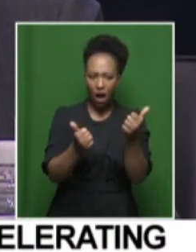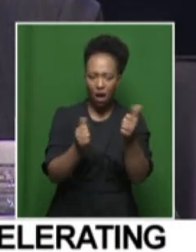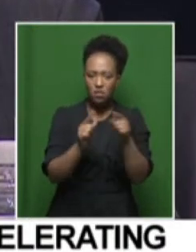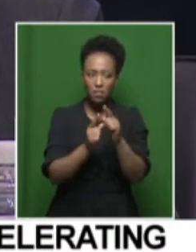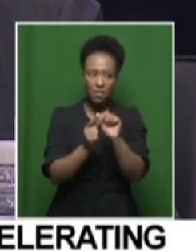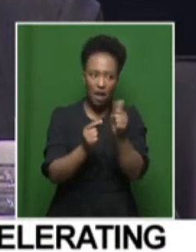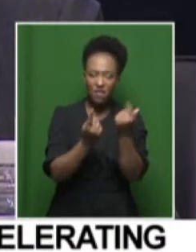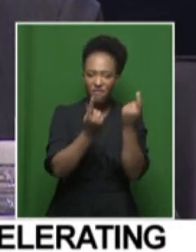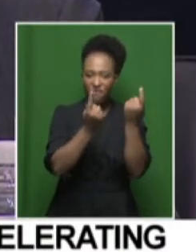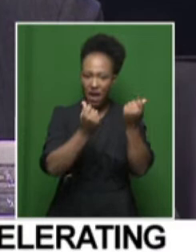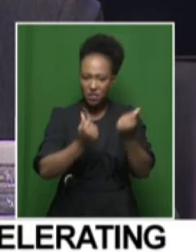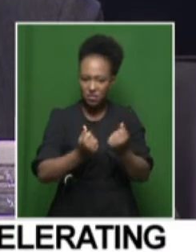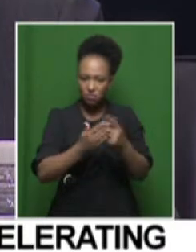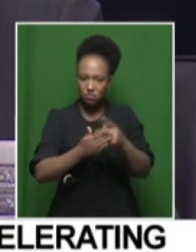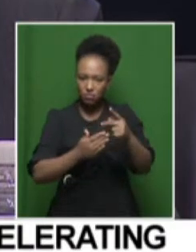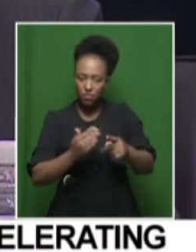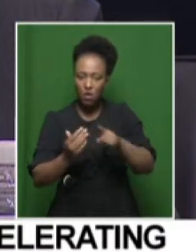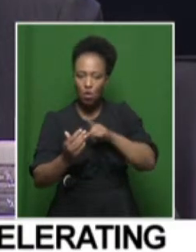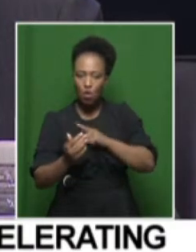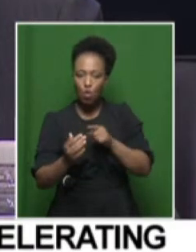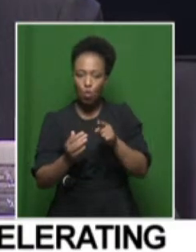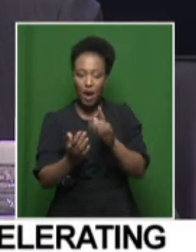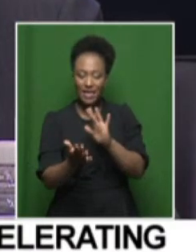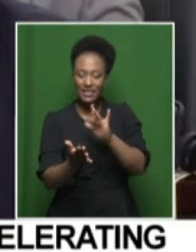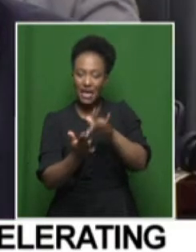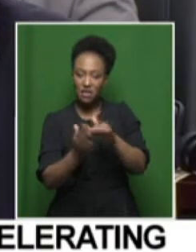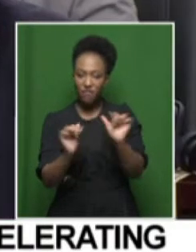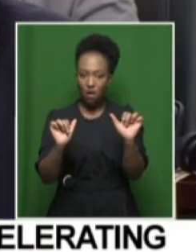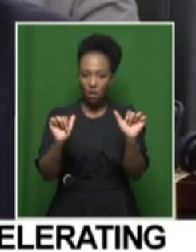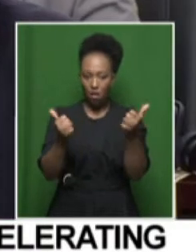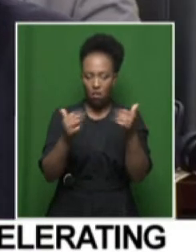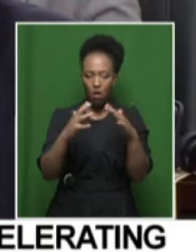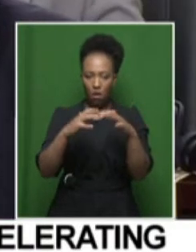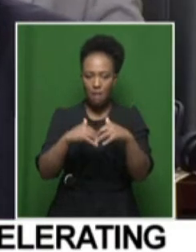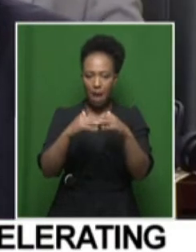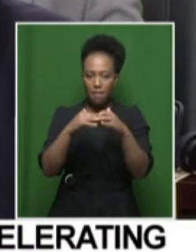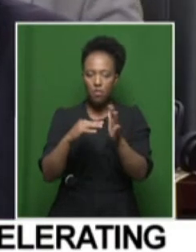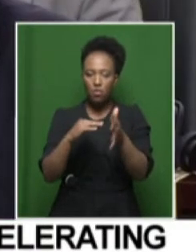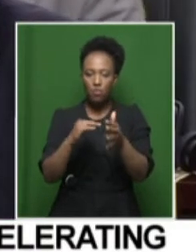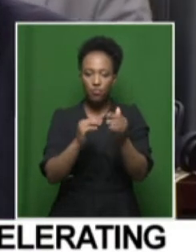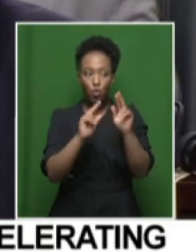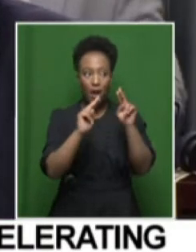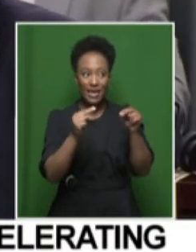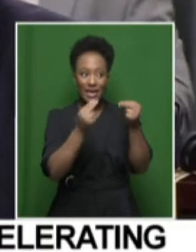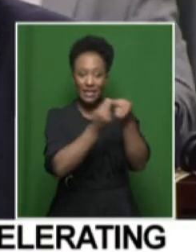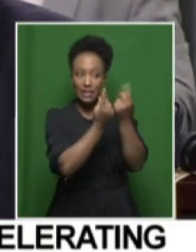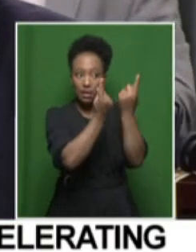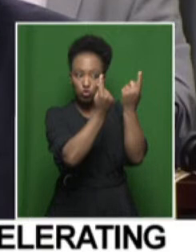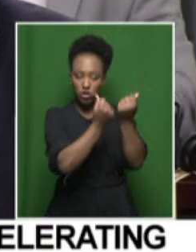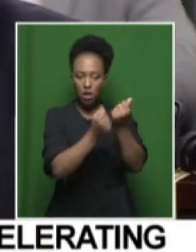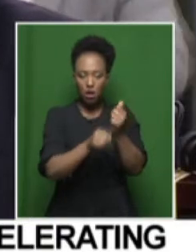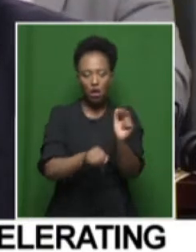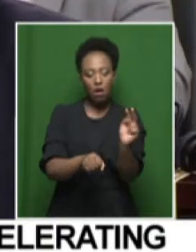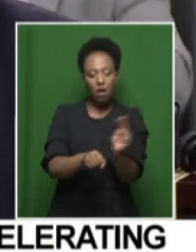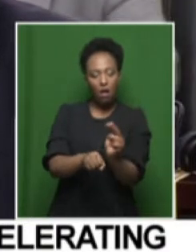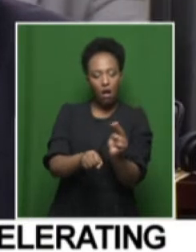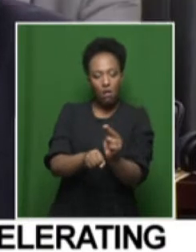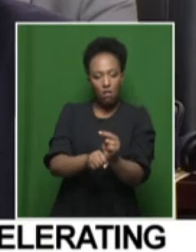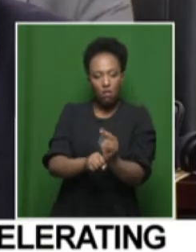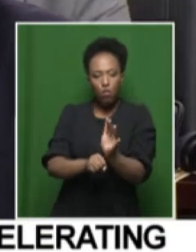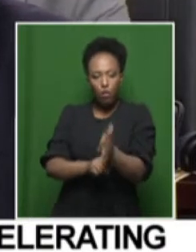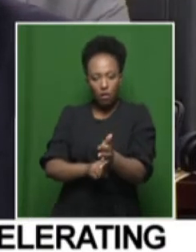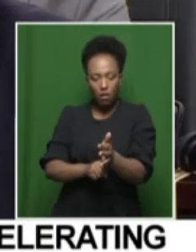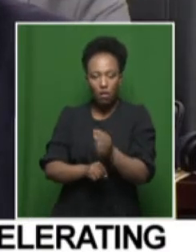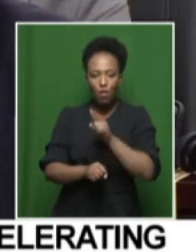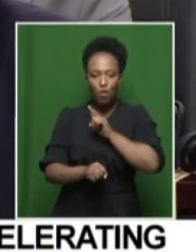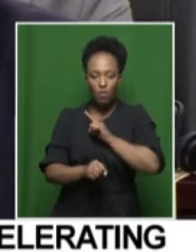projects. The Center of Excellence will be established with direct treasury oversight. It will be a direct interface